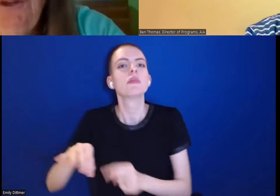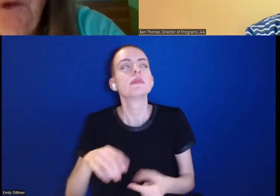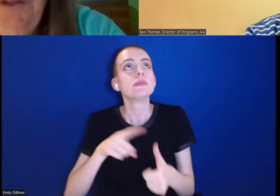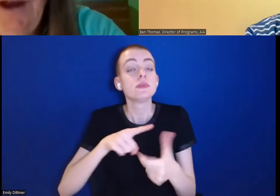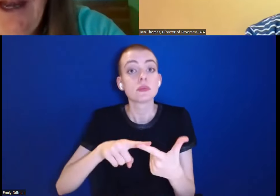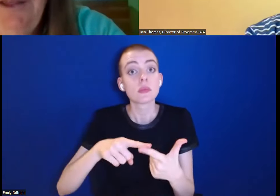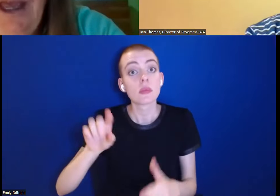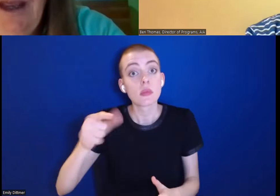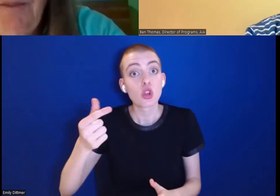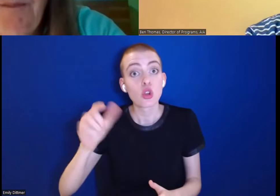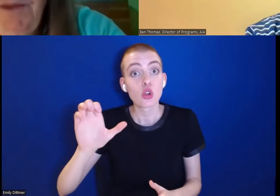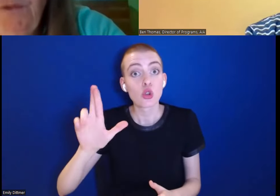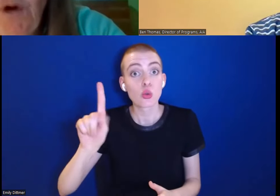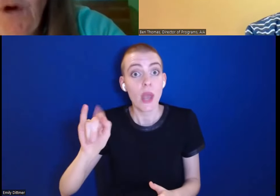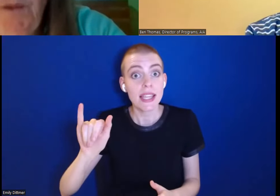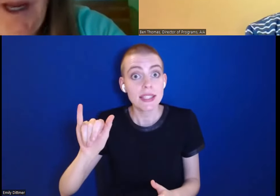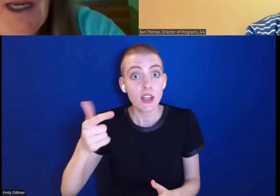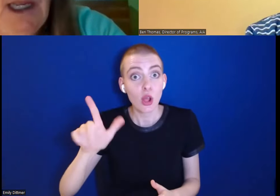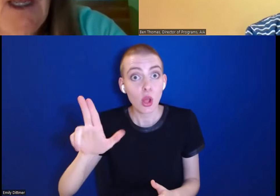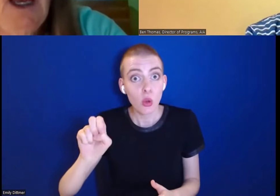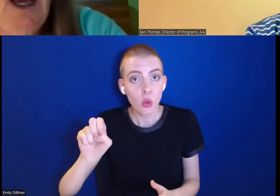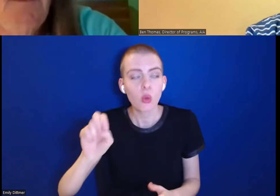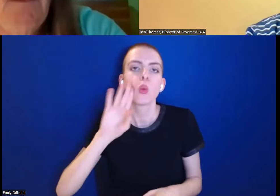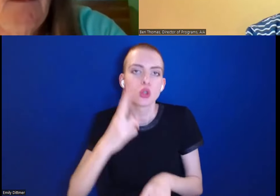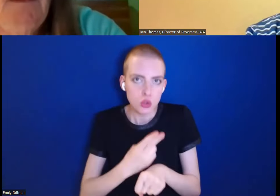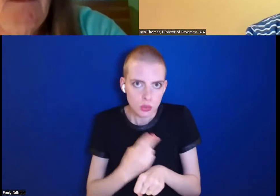to smooth out anything before we